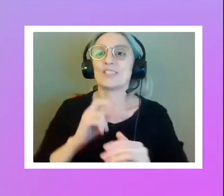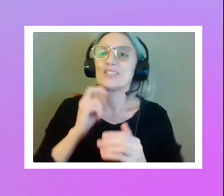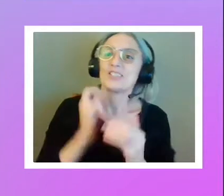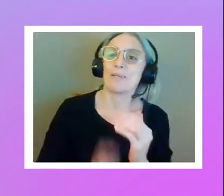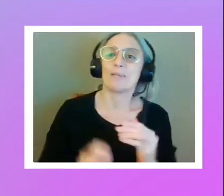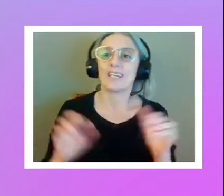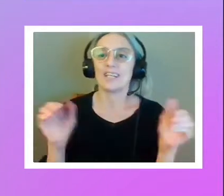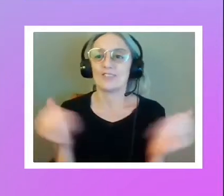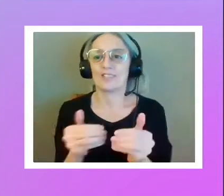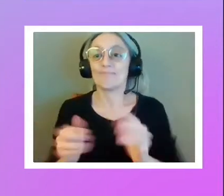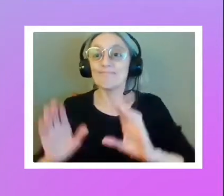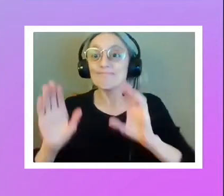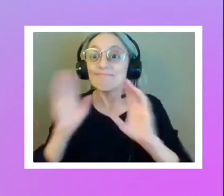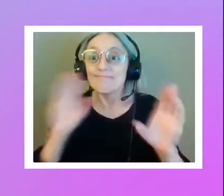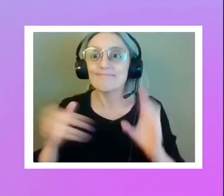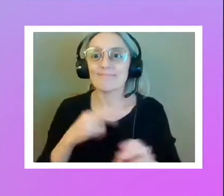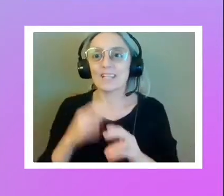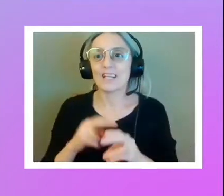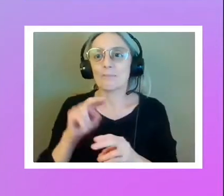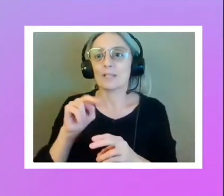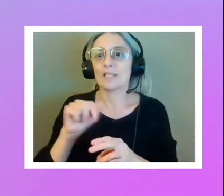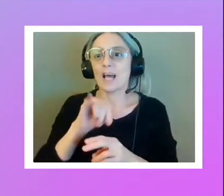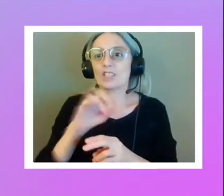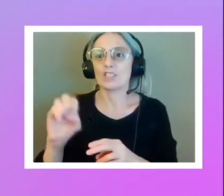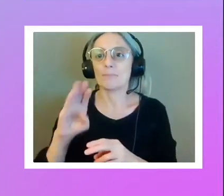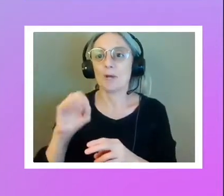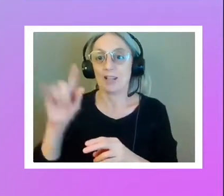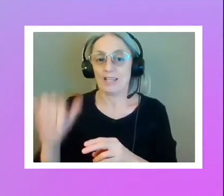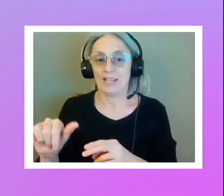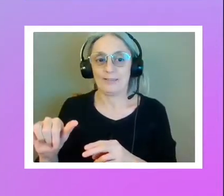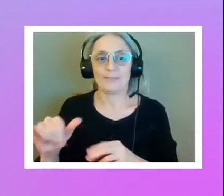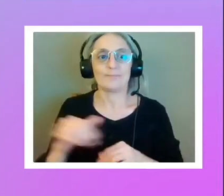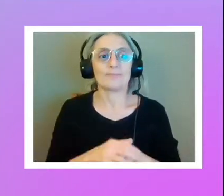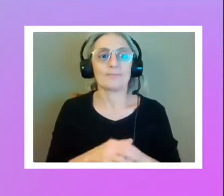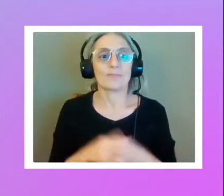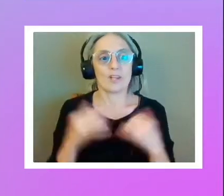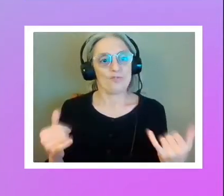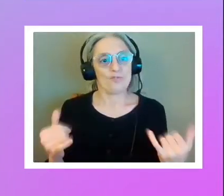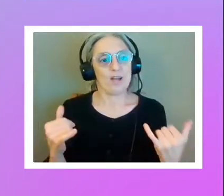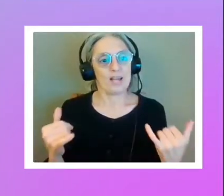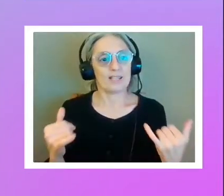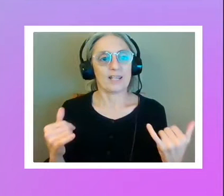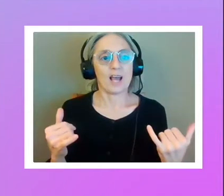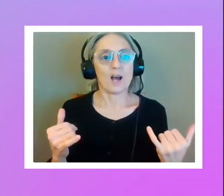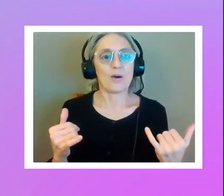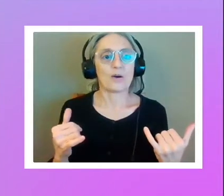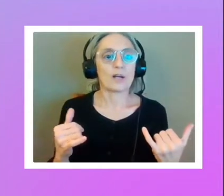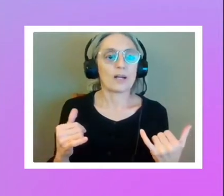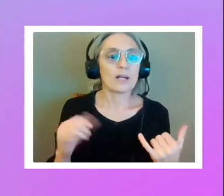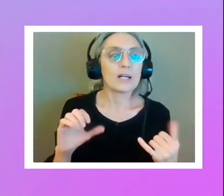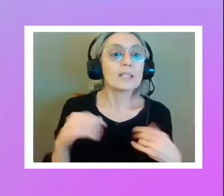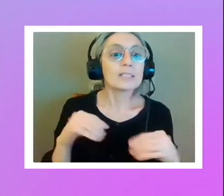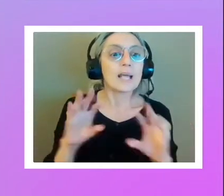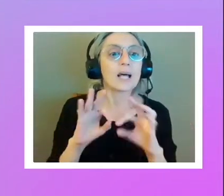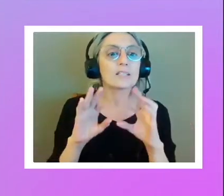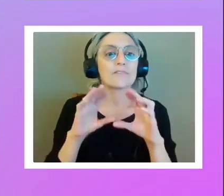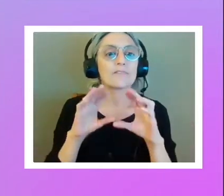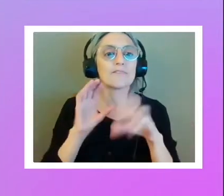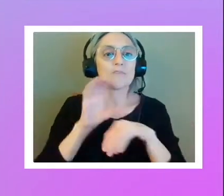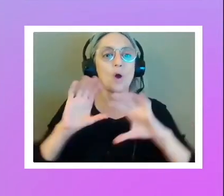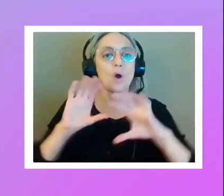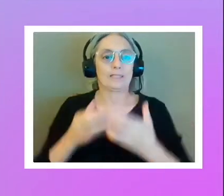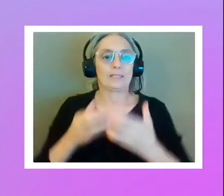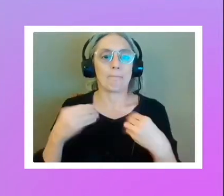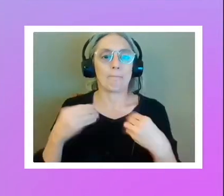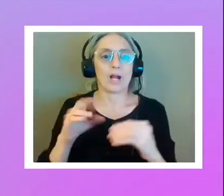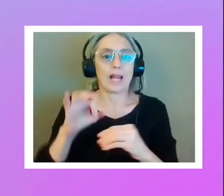Hello, everyone. My name is Najee Bartley, and I am currently a Salesforce Marketing Cloud consultant at DEG. I